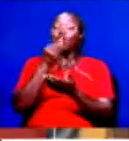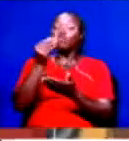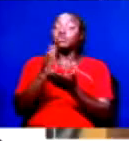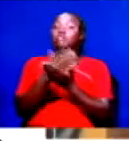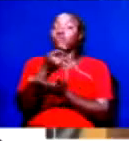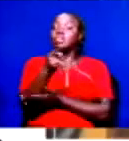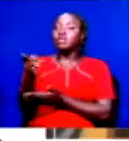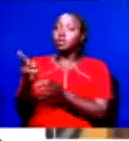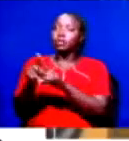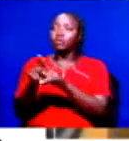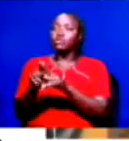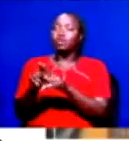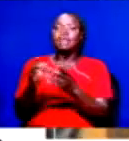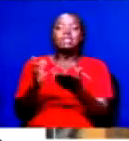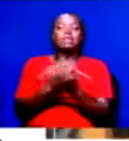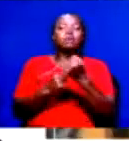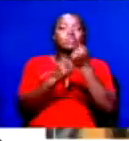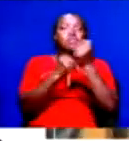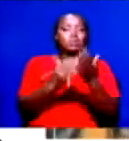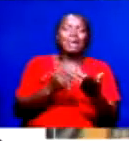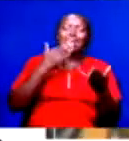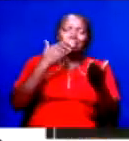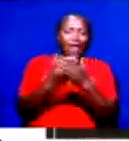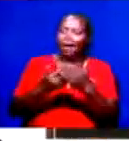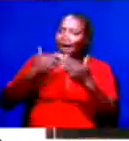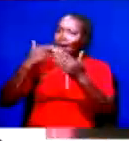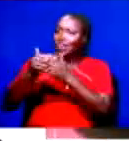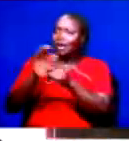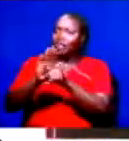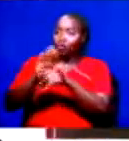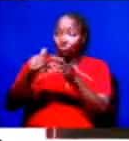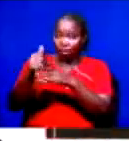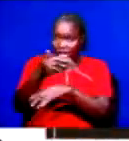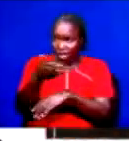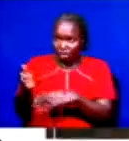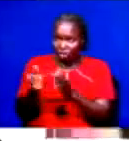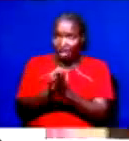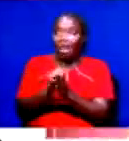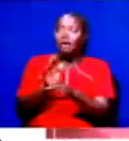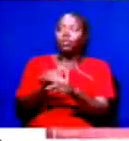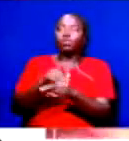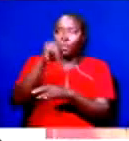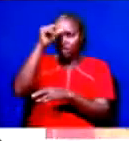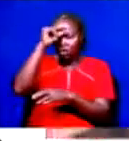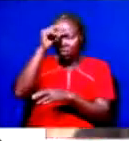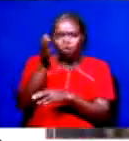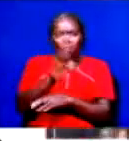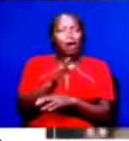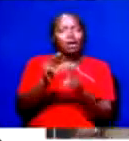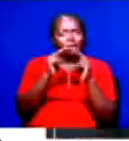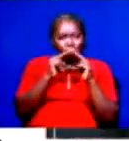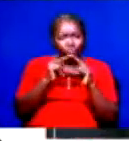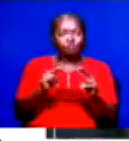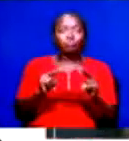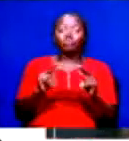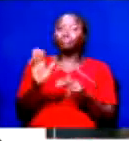and also some well-wishers. I really want to thank them who have reached out. Lesuuda ametoa wito kwa serikali kurejesha utulivu katika eneo